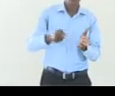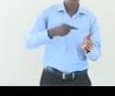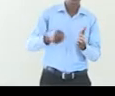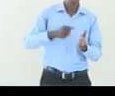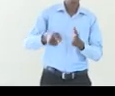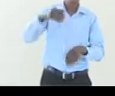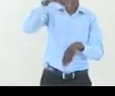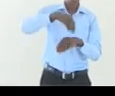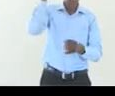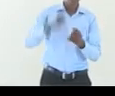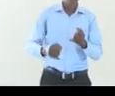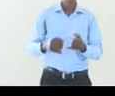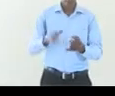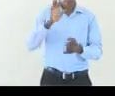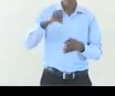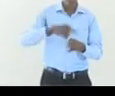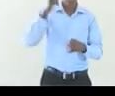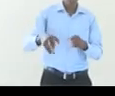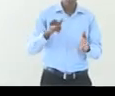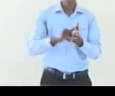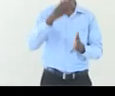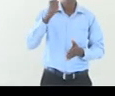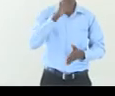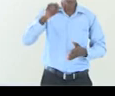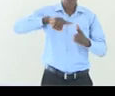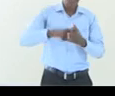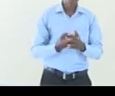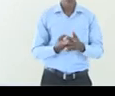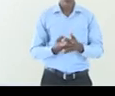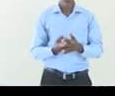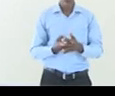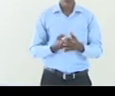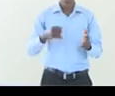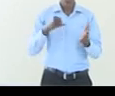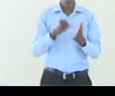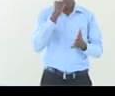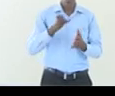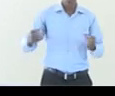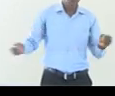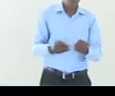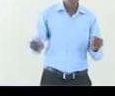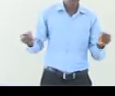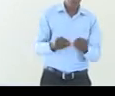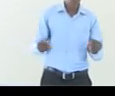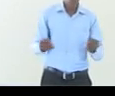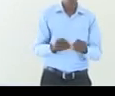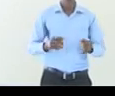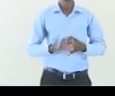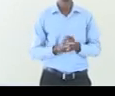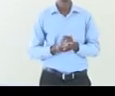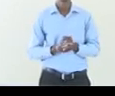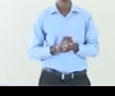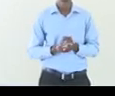It is said that the brighter the light, the darker the shadow it casts. Again,